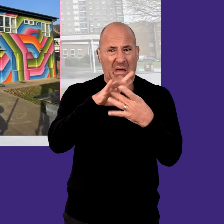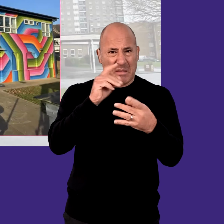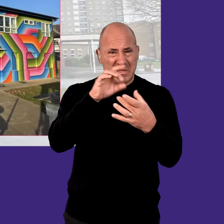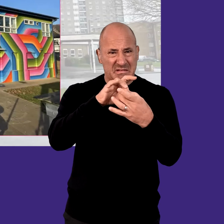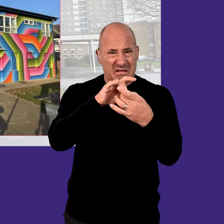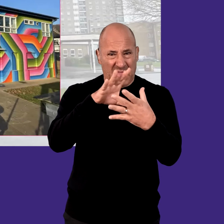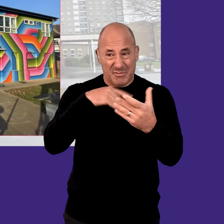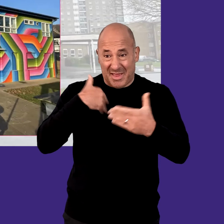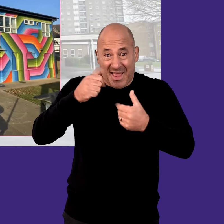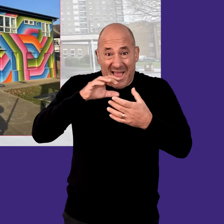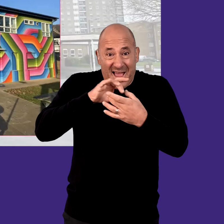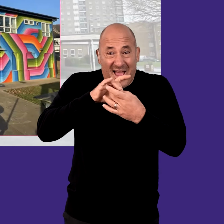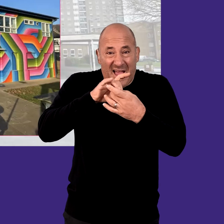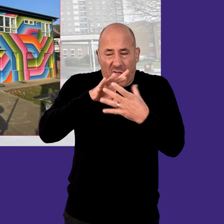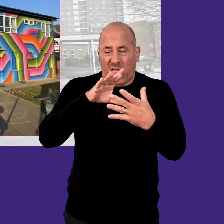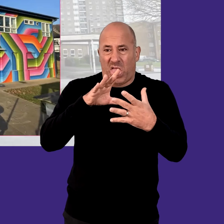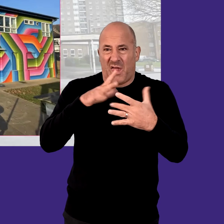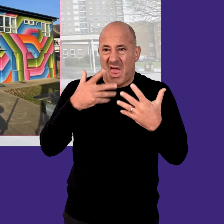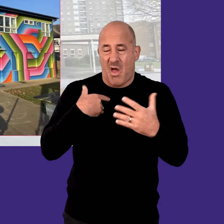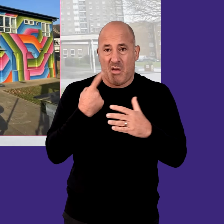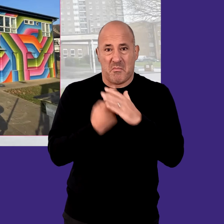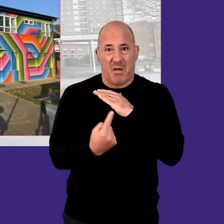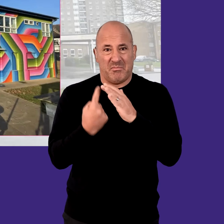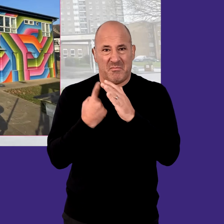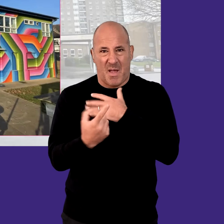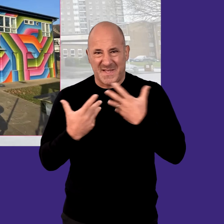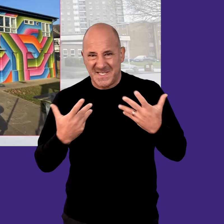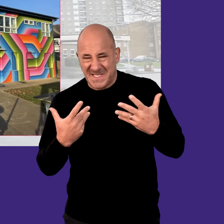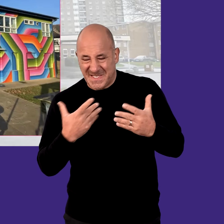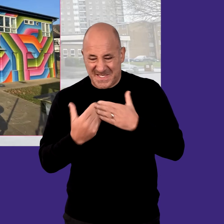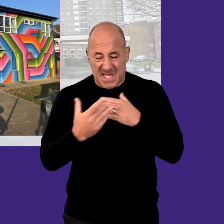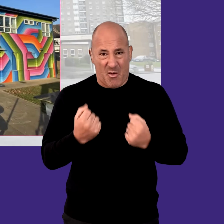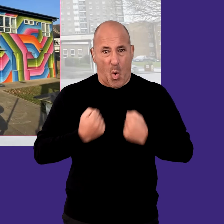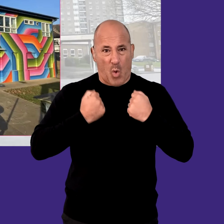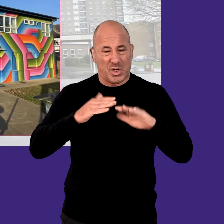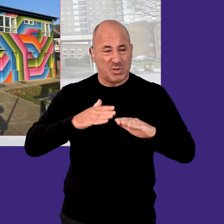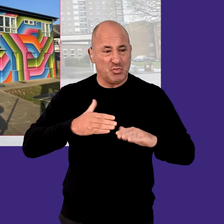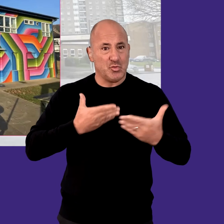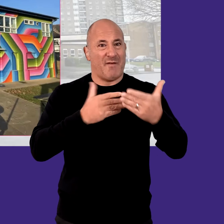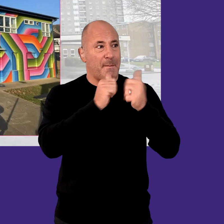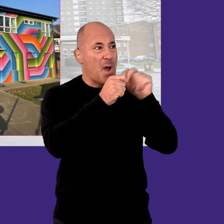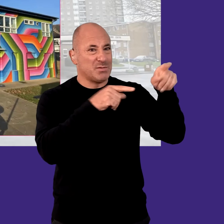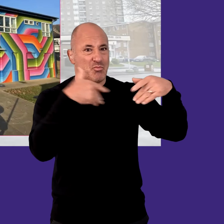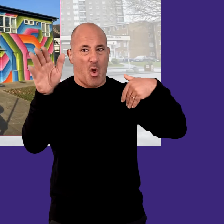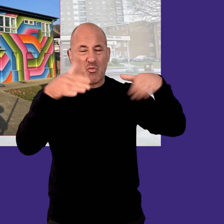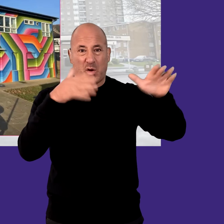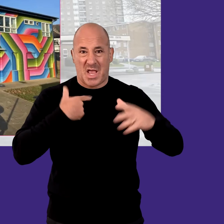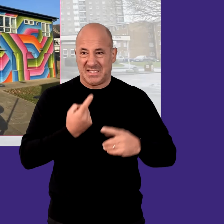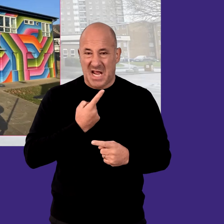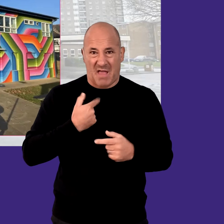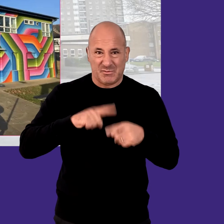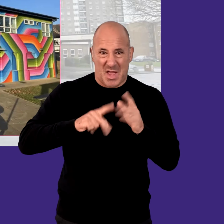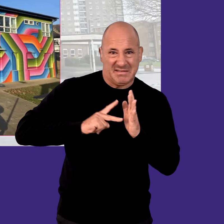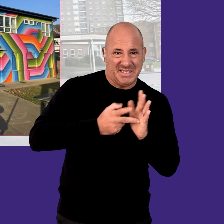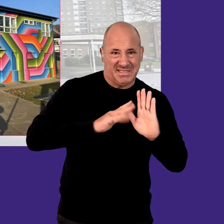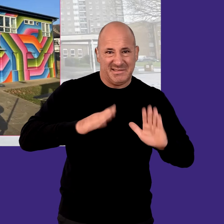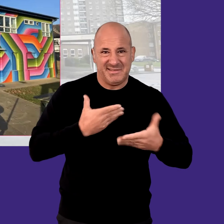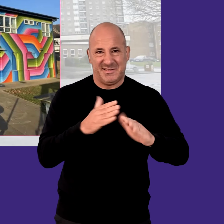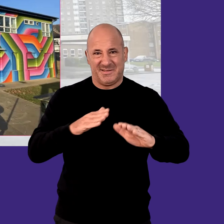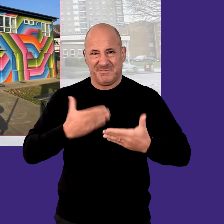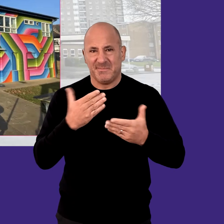we have lost the partnerships slightly, just as it's worked. We've all ended up working in silo and trying to